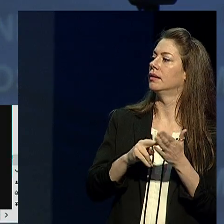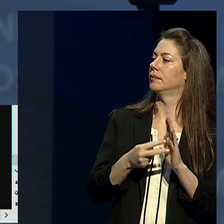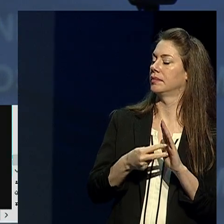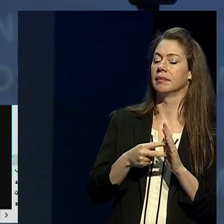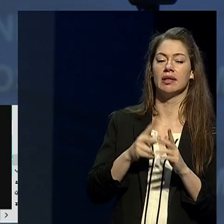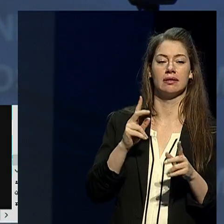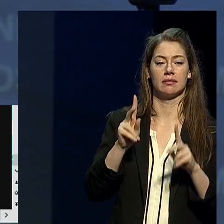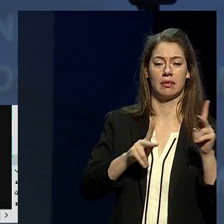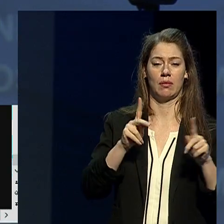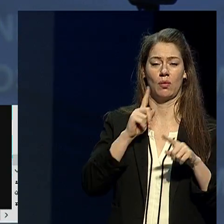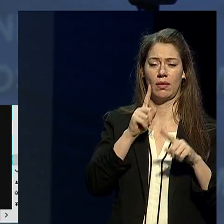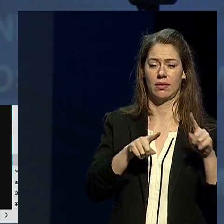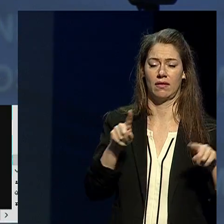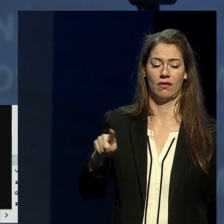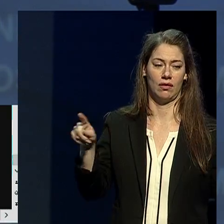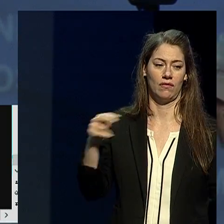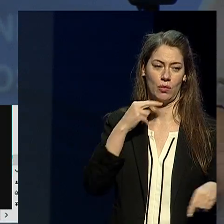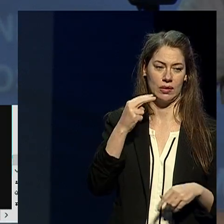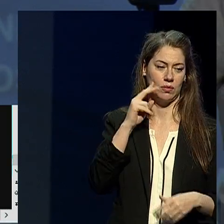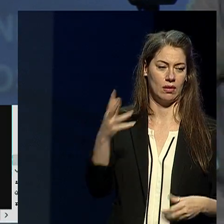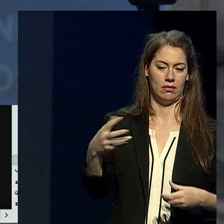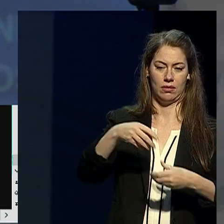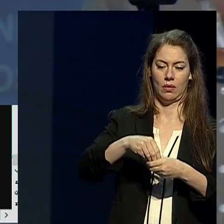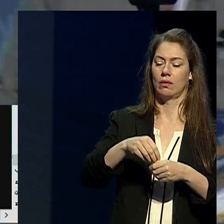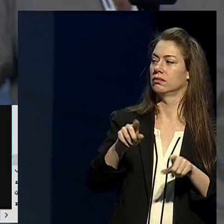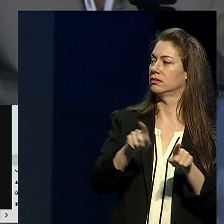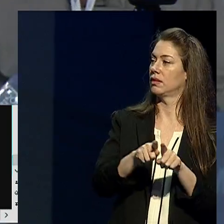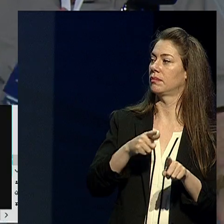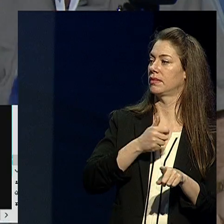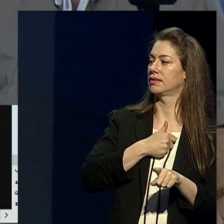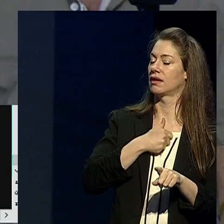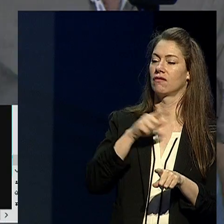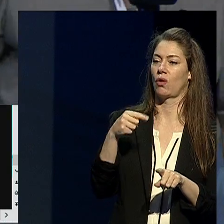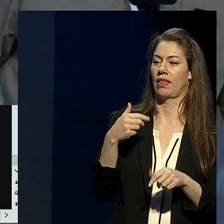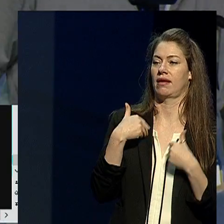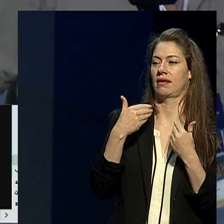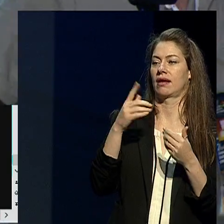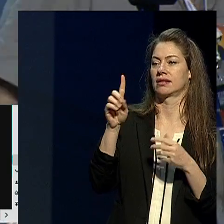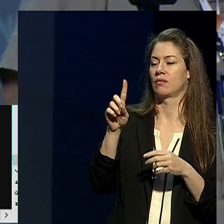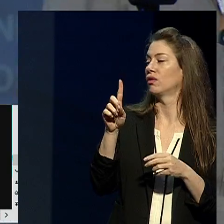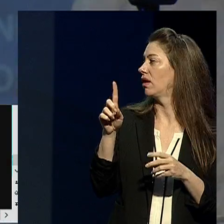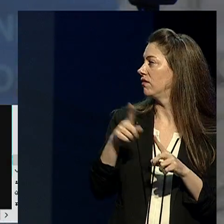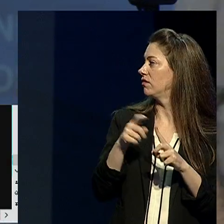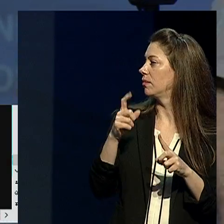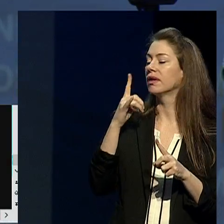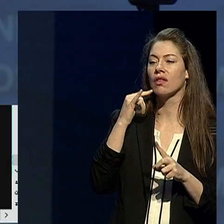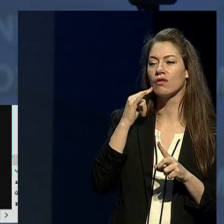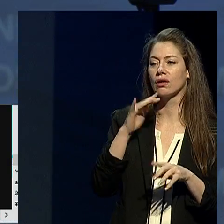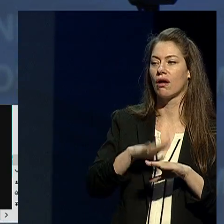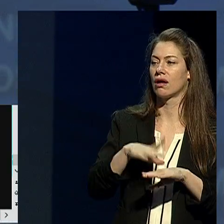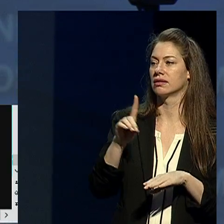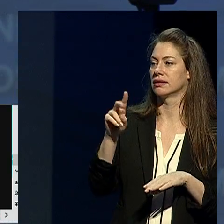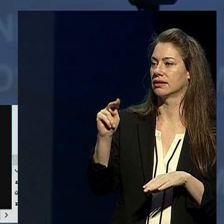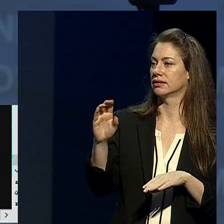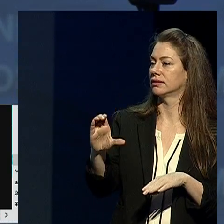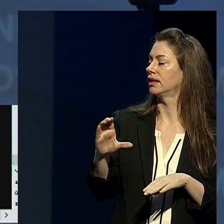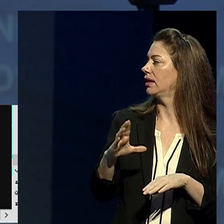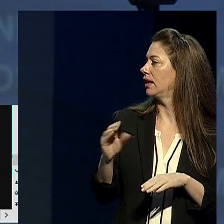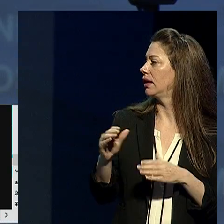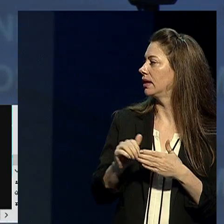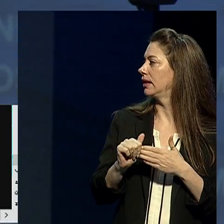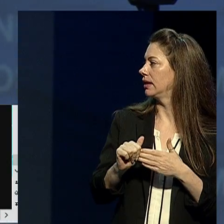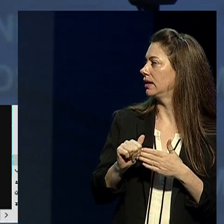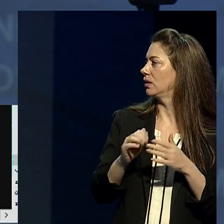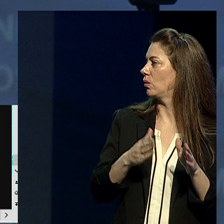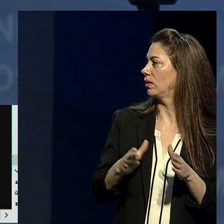different voices, like myself, the only young Democrat from California on the DNC, and a lead whip